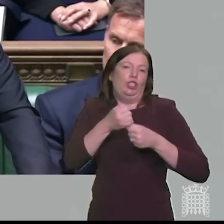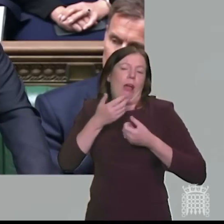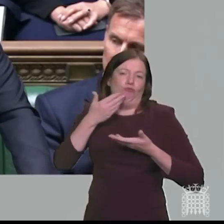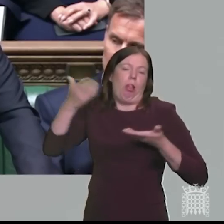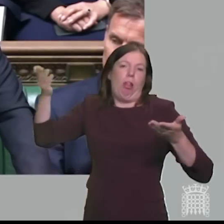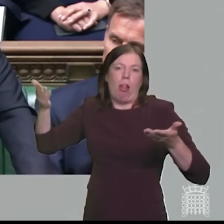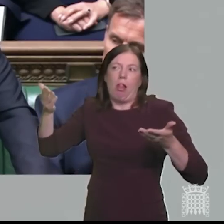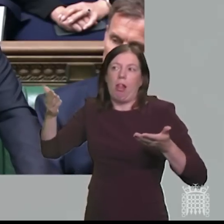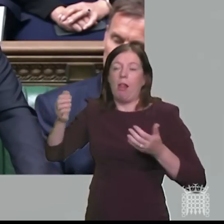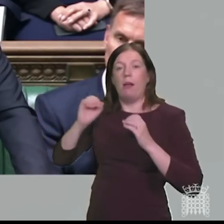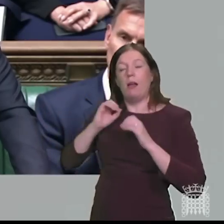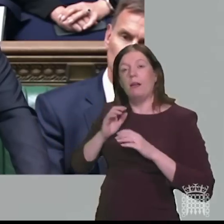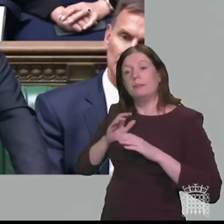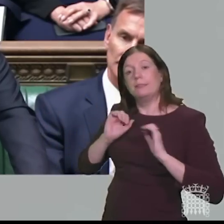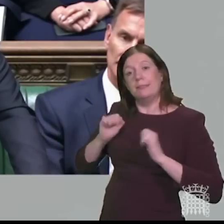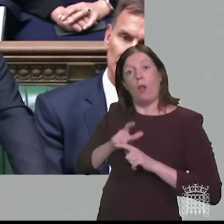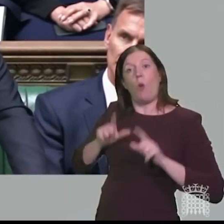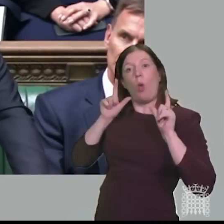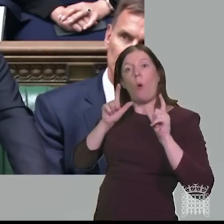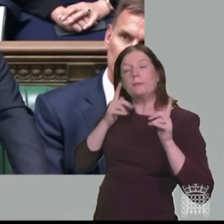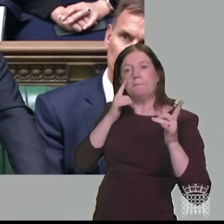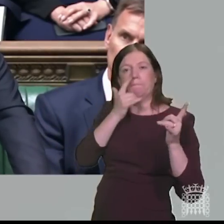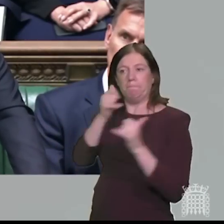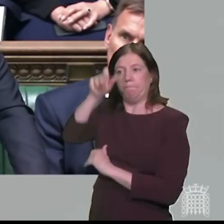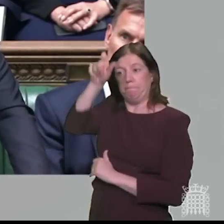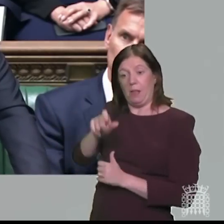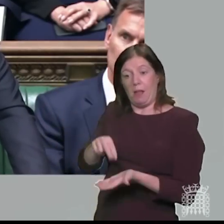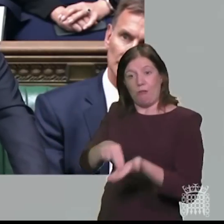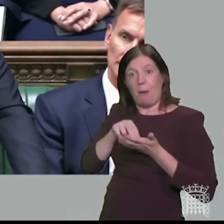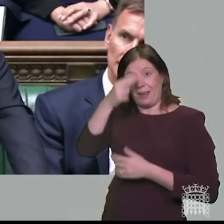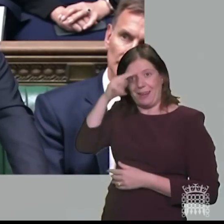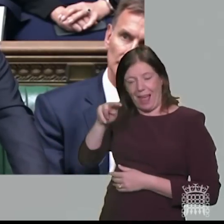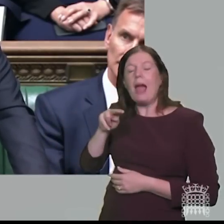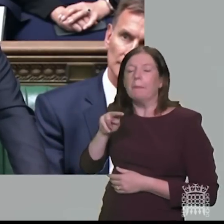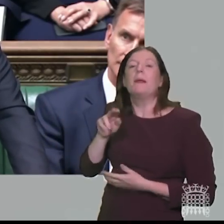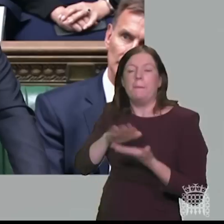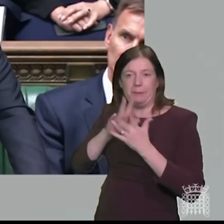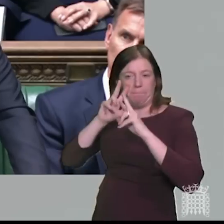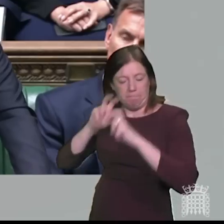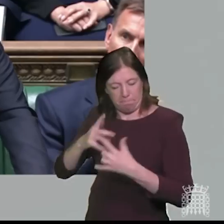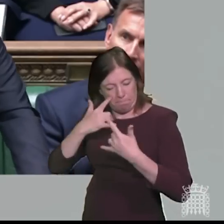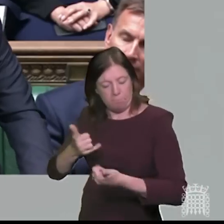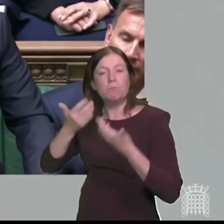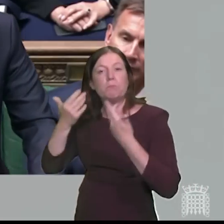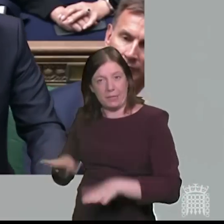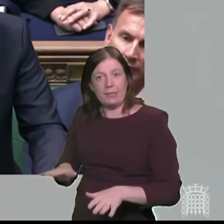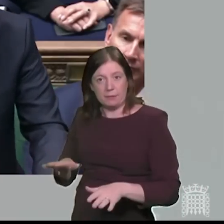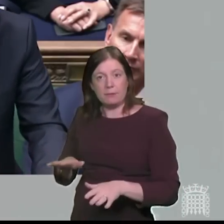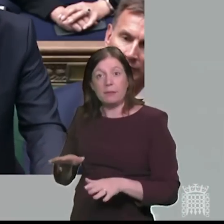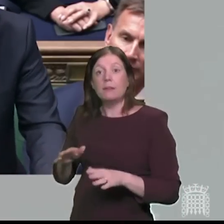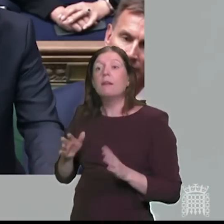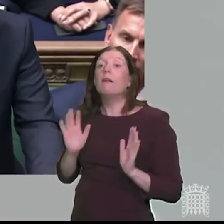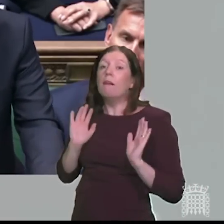House of Lords Appointment Commission vets crossbench and party political life peerage nominations to the House of Lords, and where